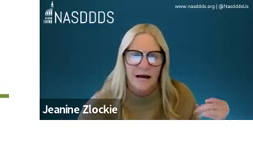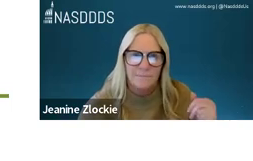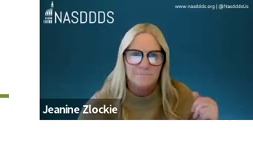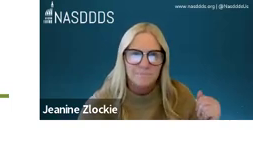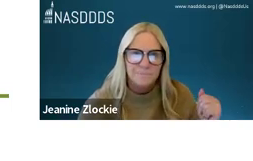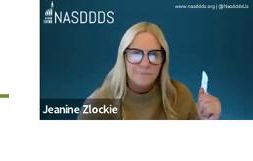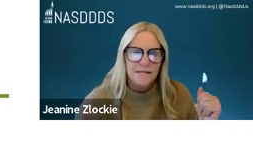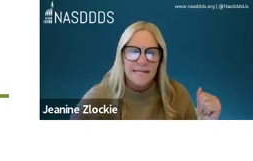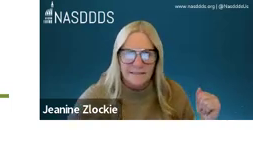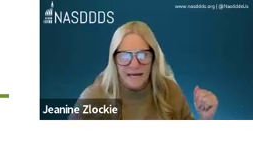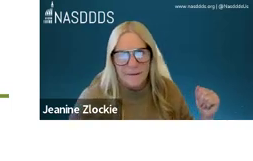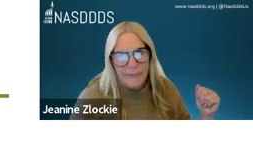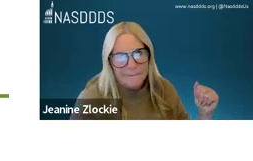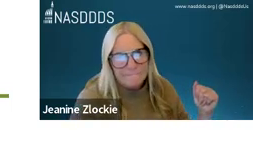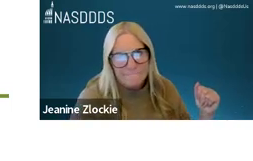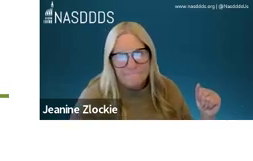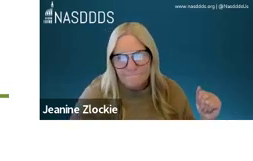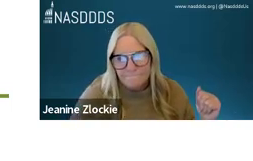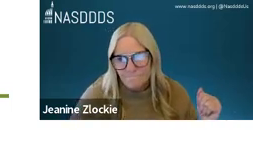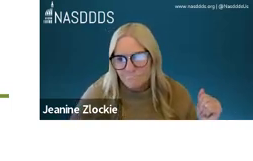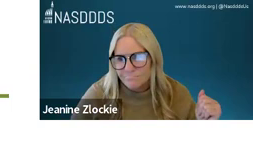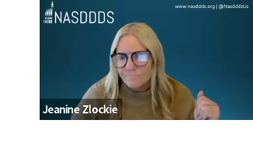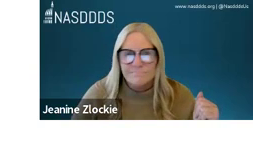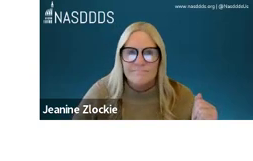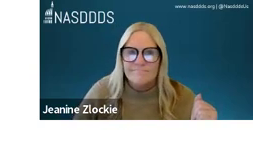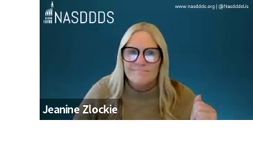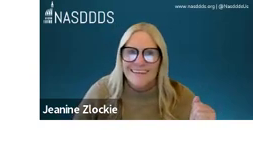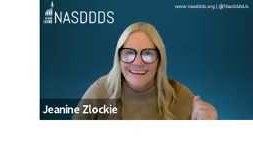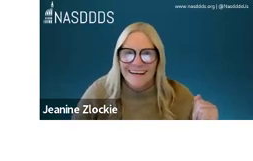life. Next slide.